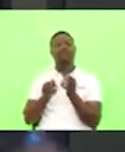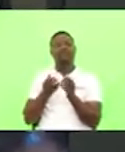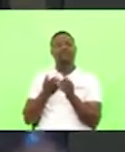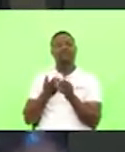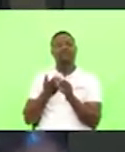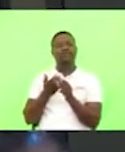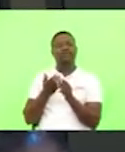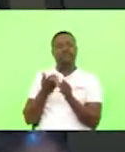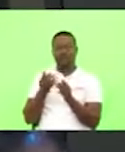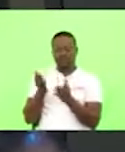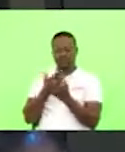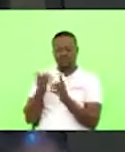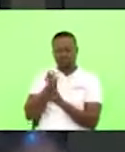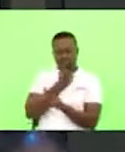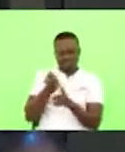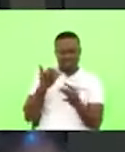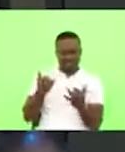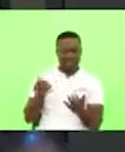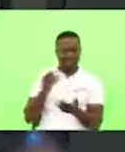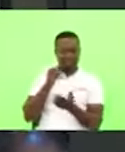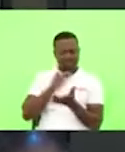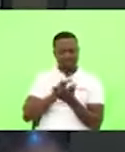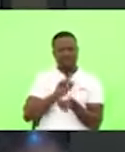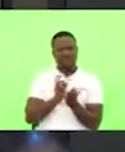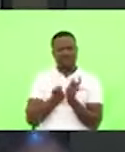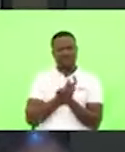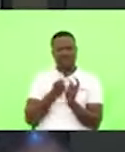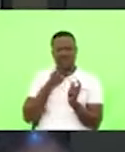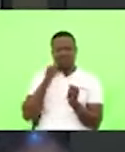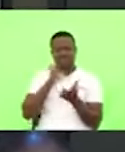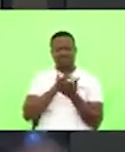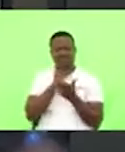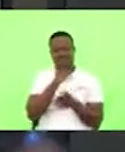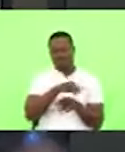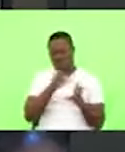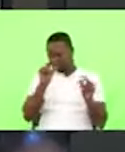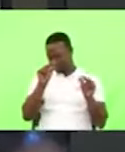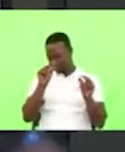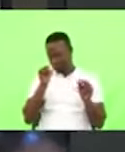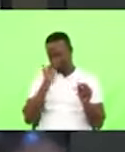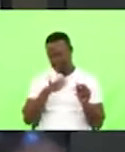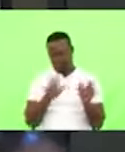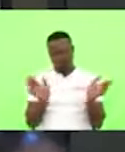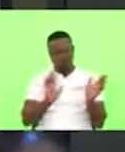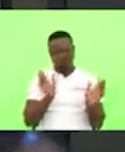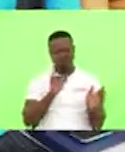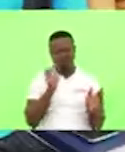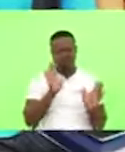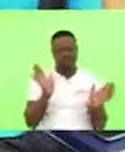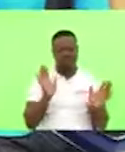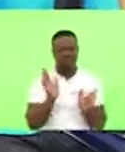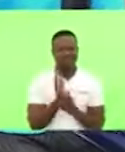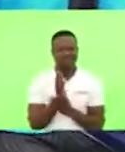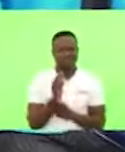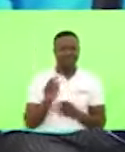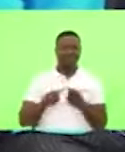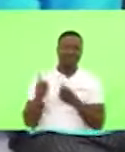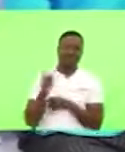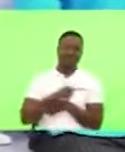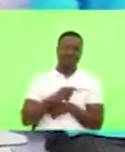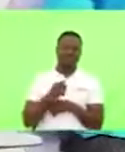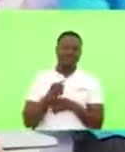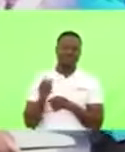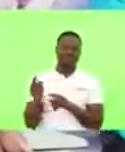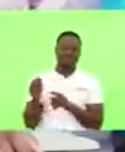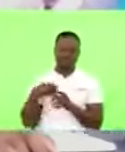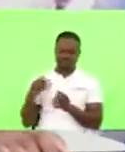that, but my wife has changed. So no. Women are not like that. Women are not like that. Okay, so today, you go